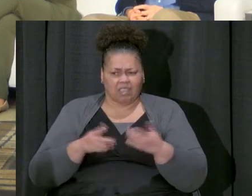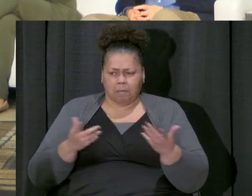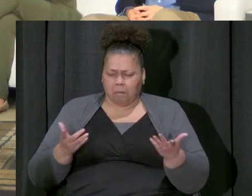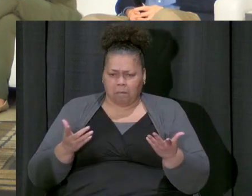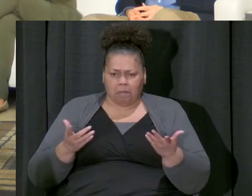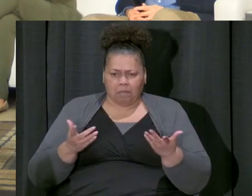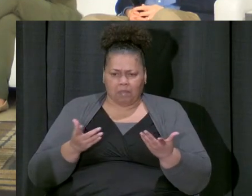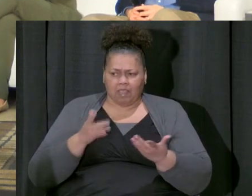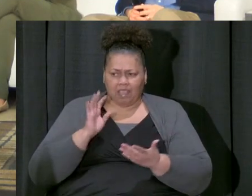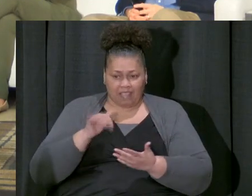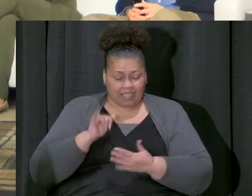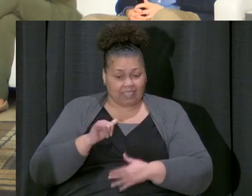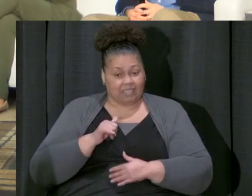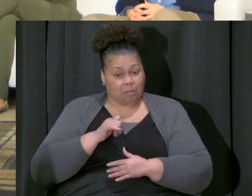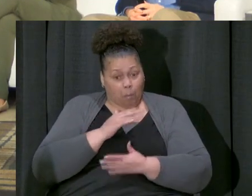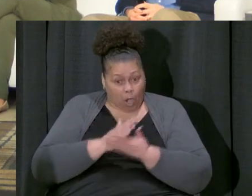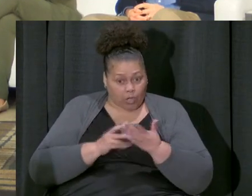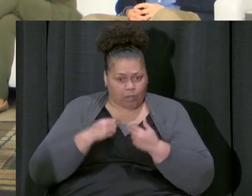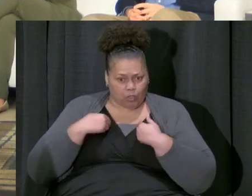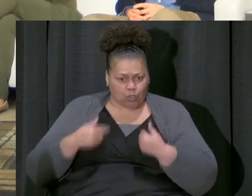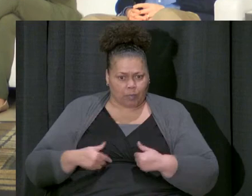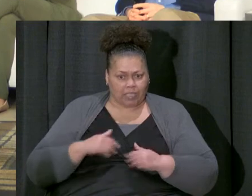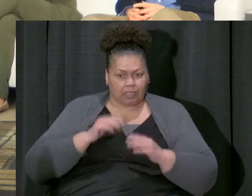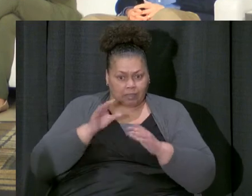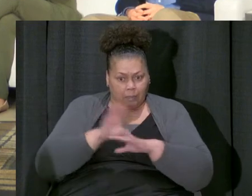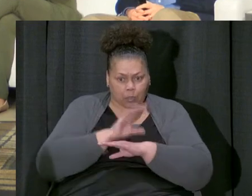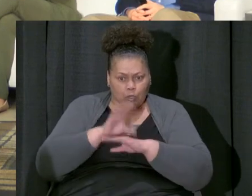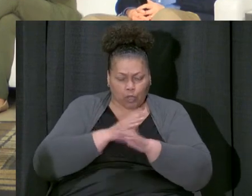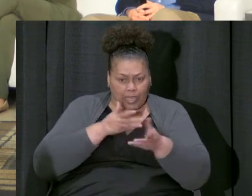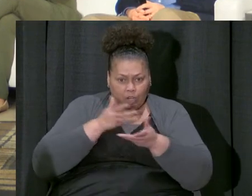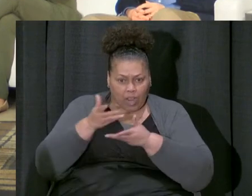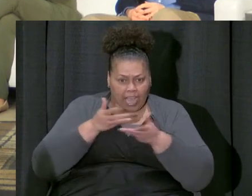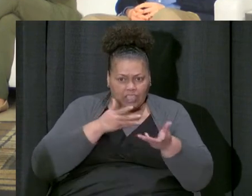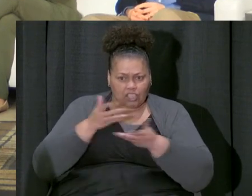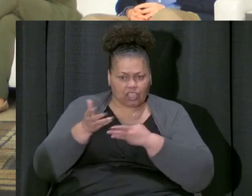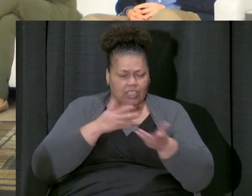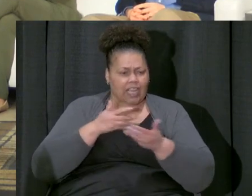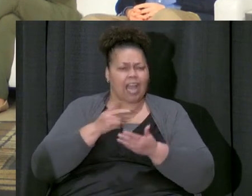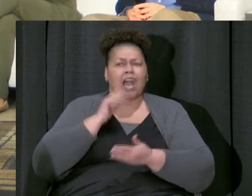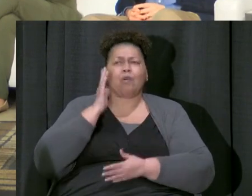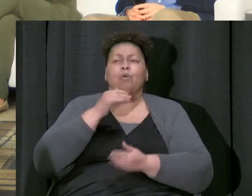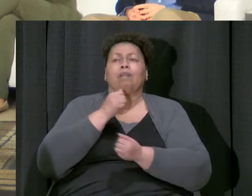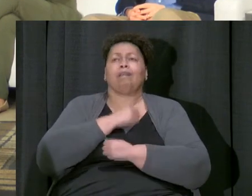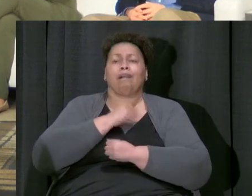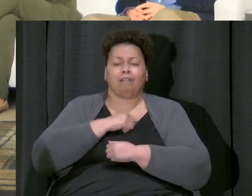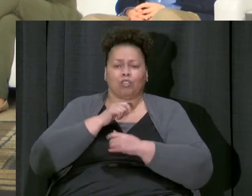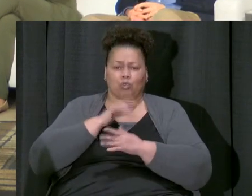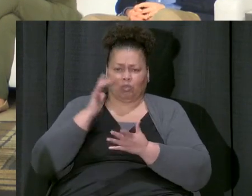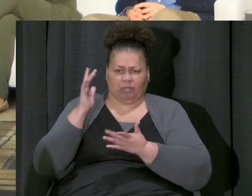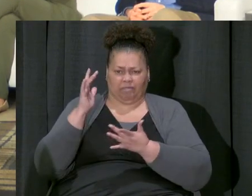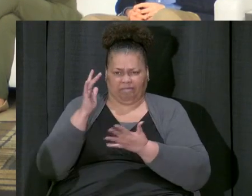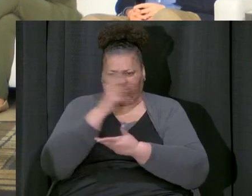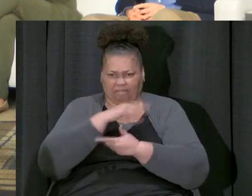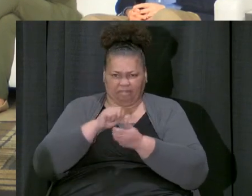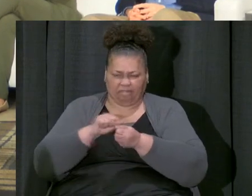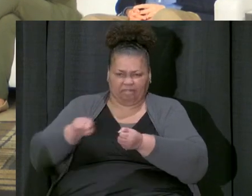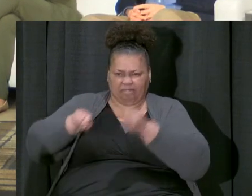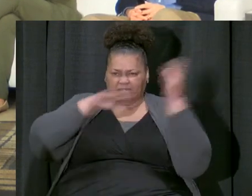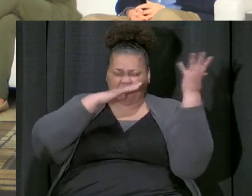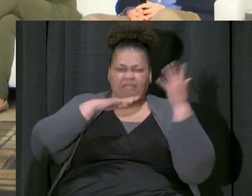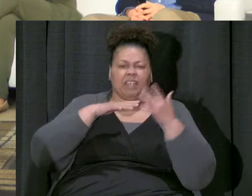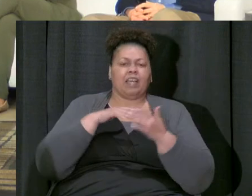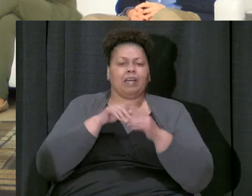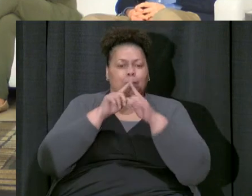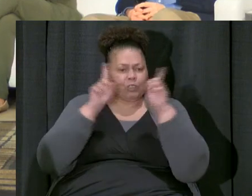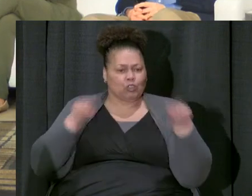HCI, human-computer interaction. And so there's one of the things. I'd love to erase the board on screen readers and start all over and try to figure out how do we really